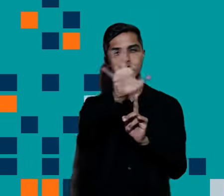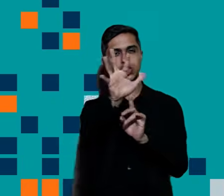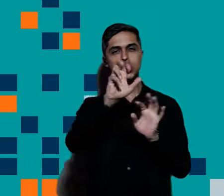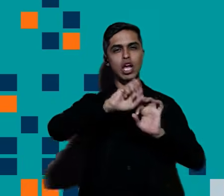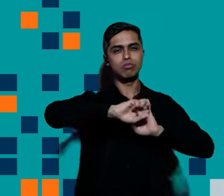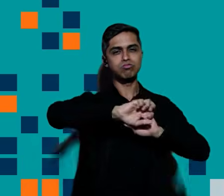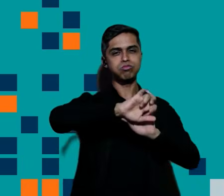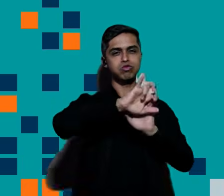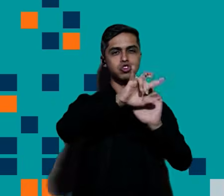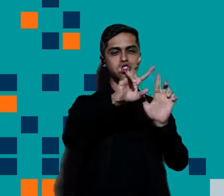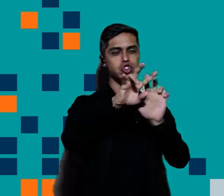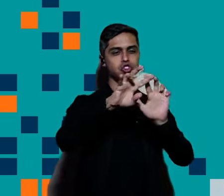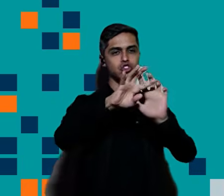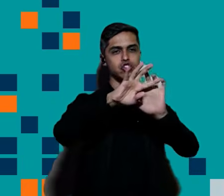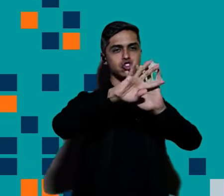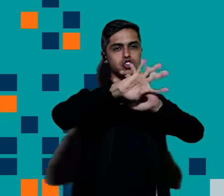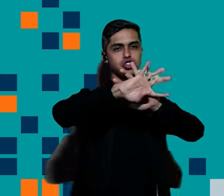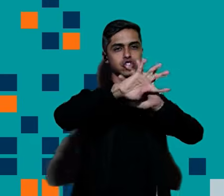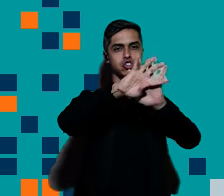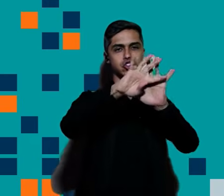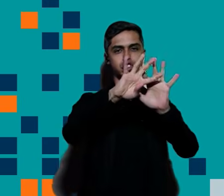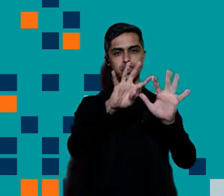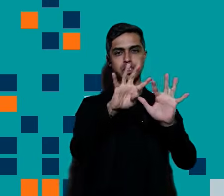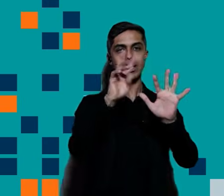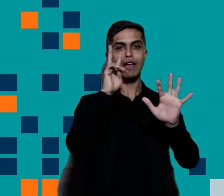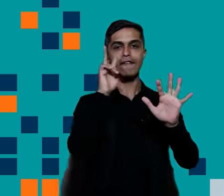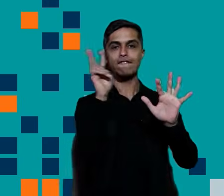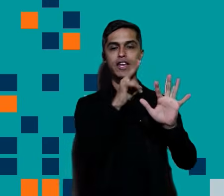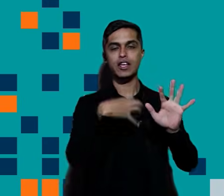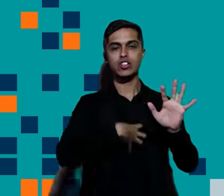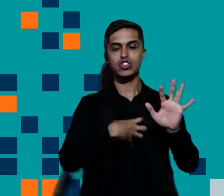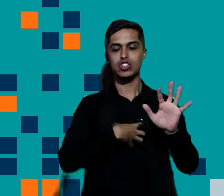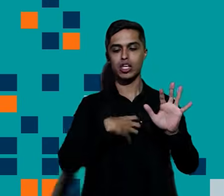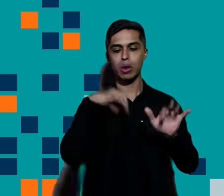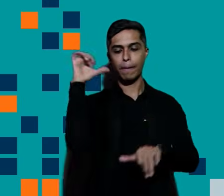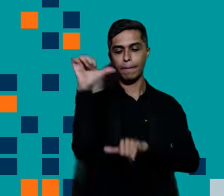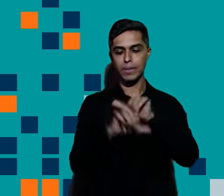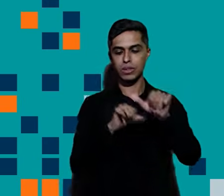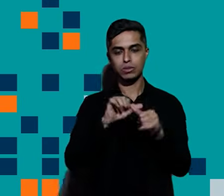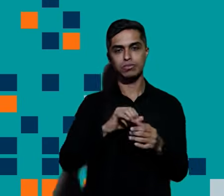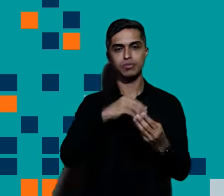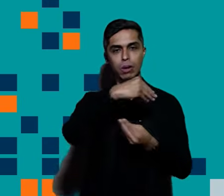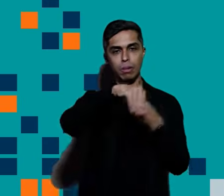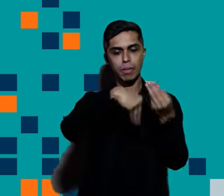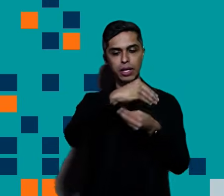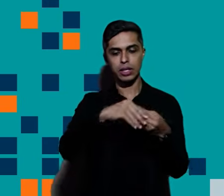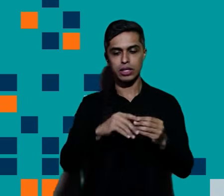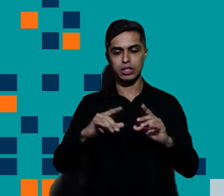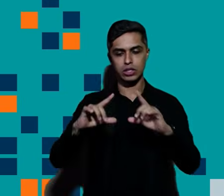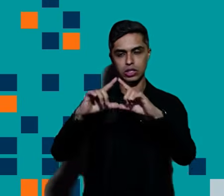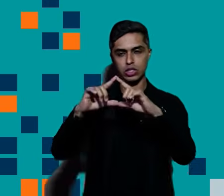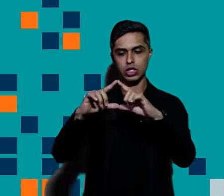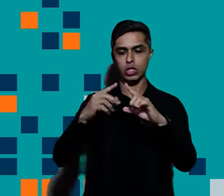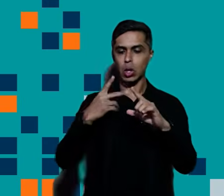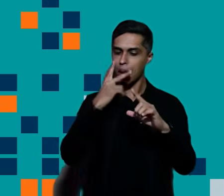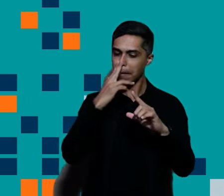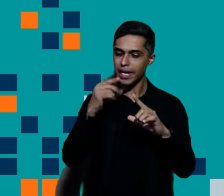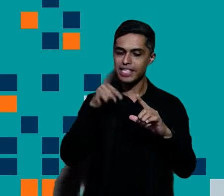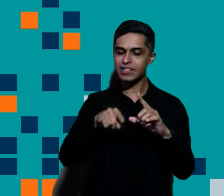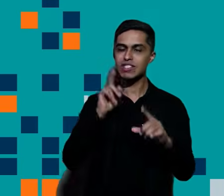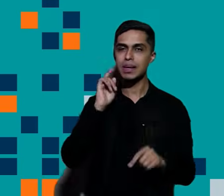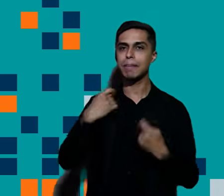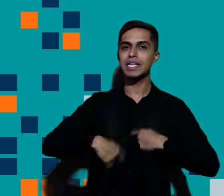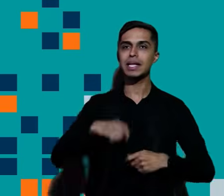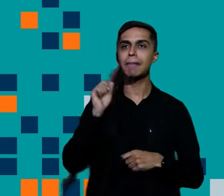our eye likes to follow, and the triangles that are like sparks and our eye stops. Why is the arch? Is this just some